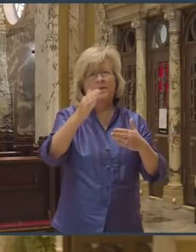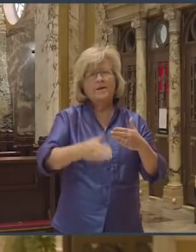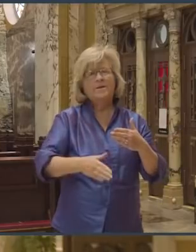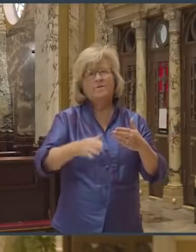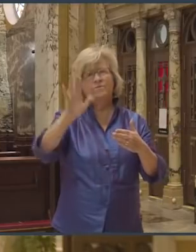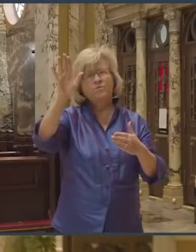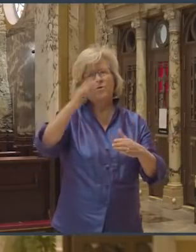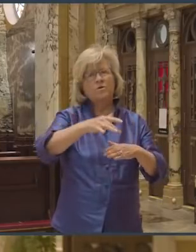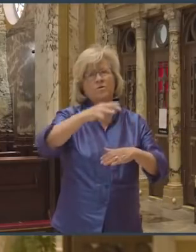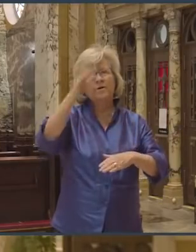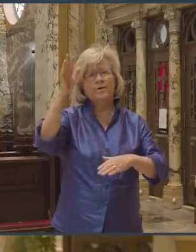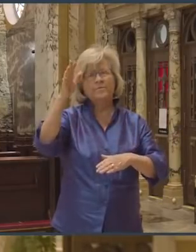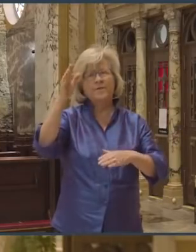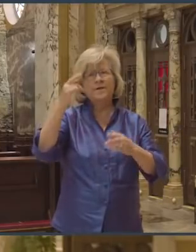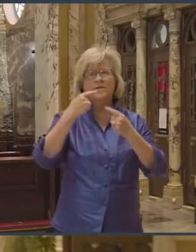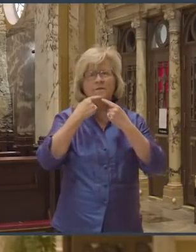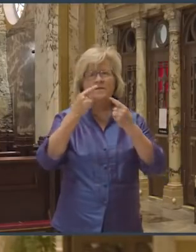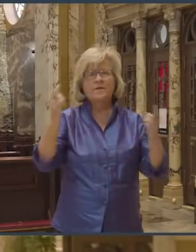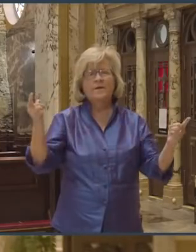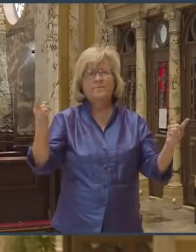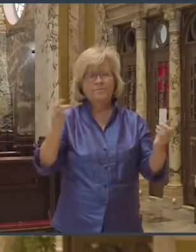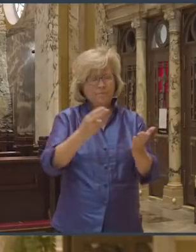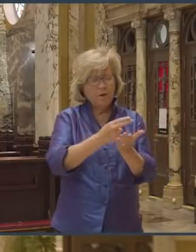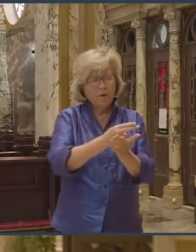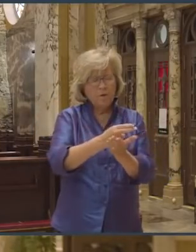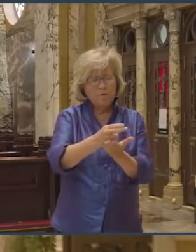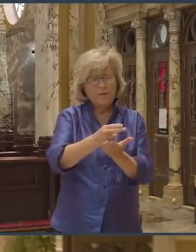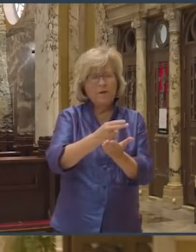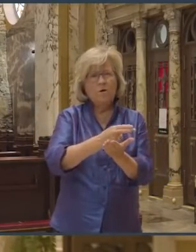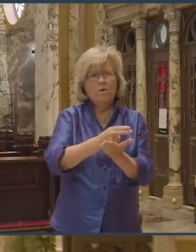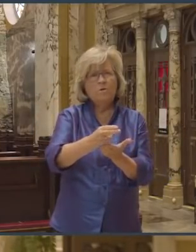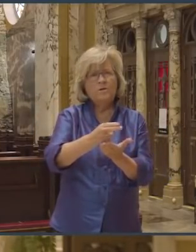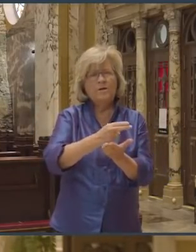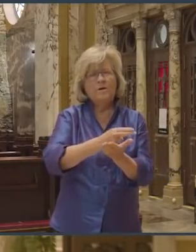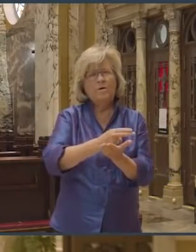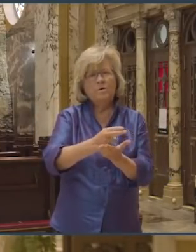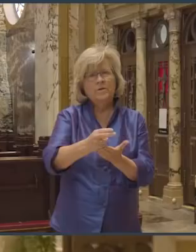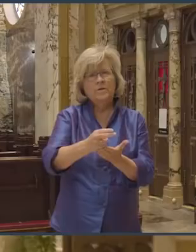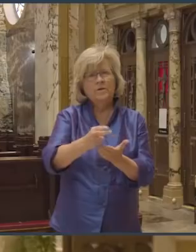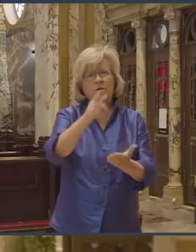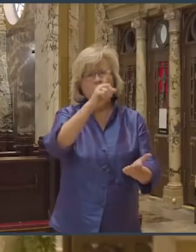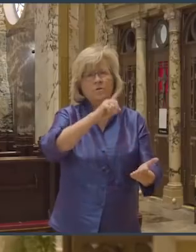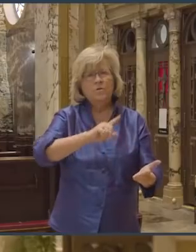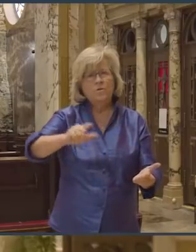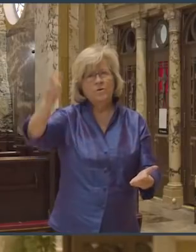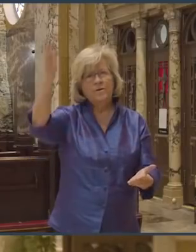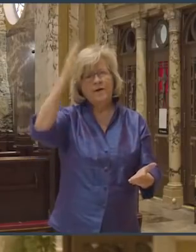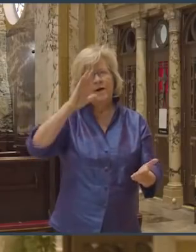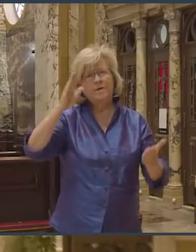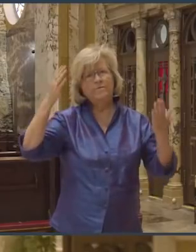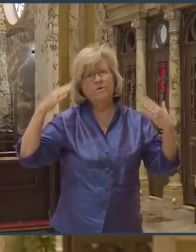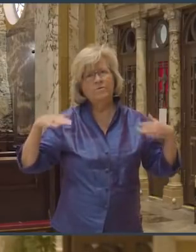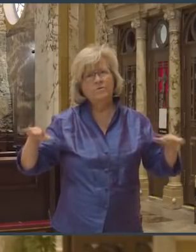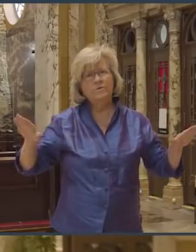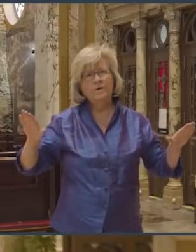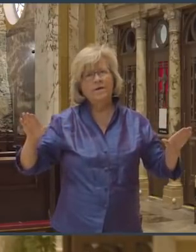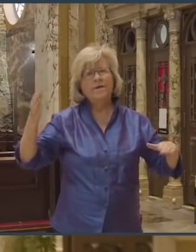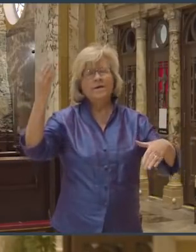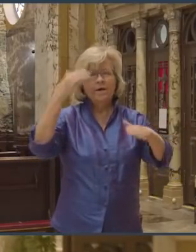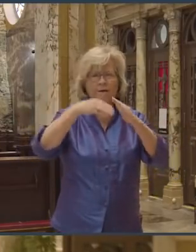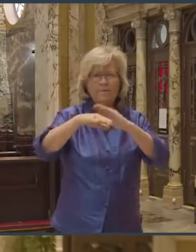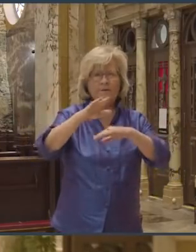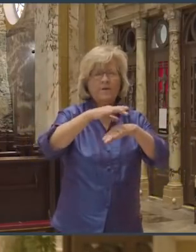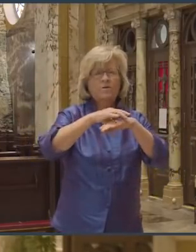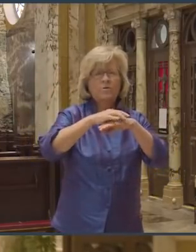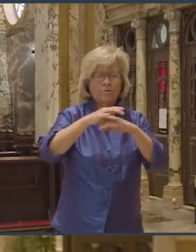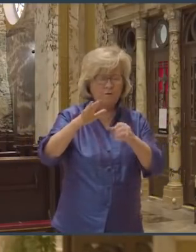glory as they acclaim, Holy, holy, holy, Lord God of hosts, heaven and earth are full